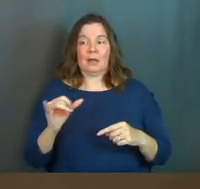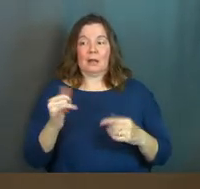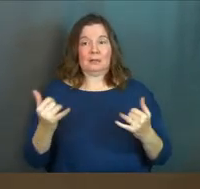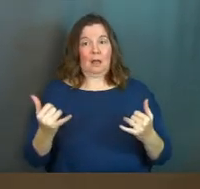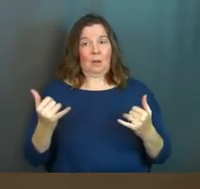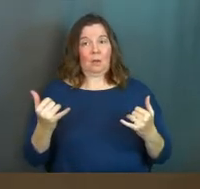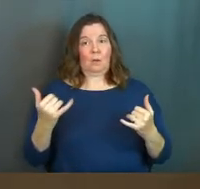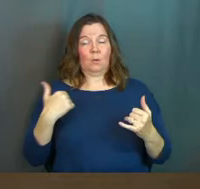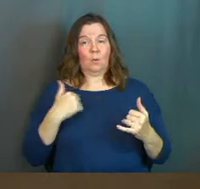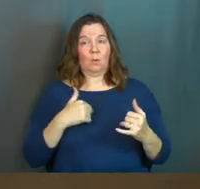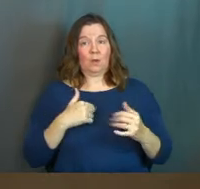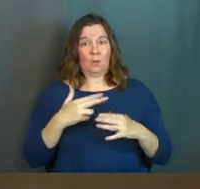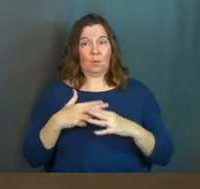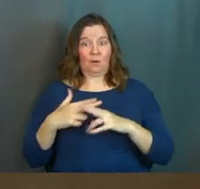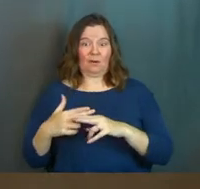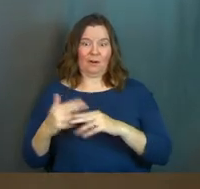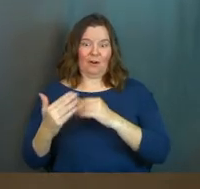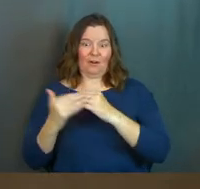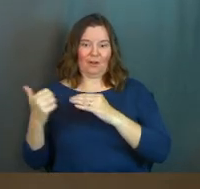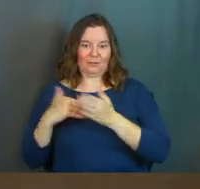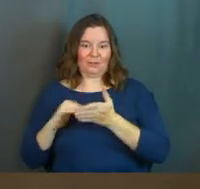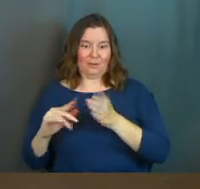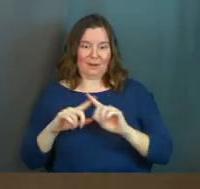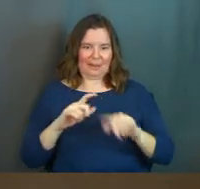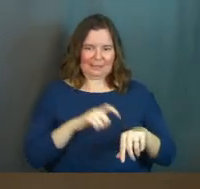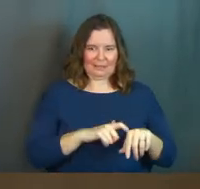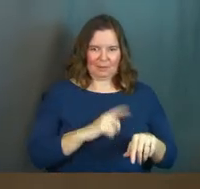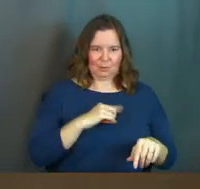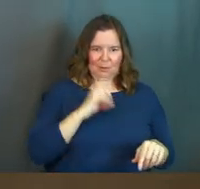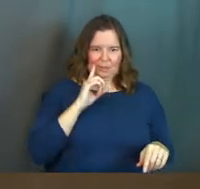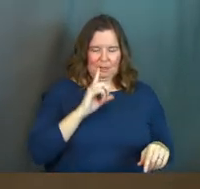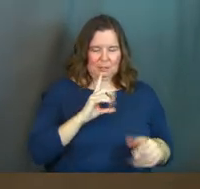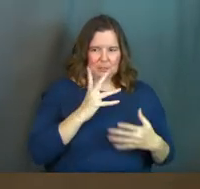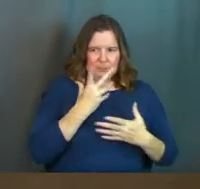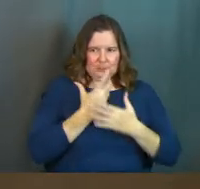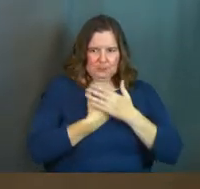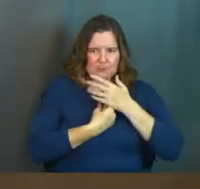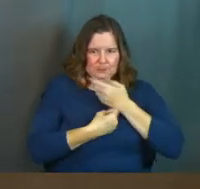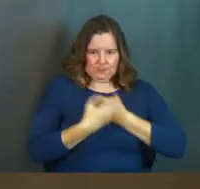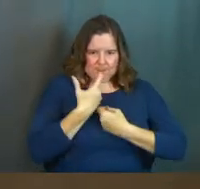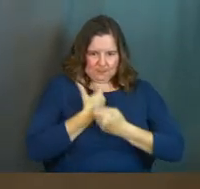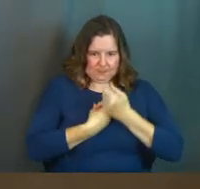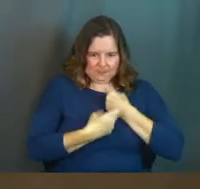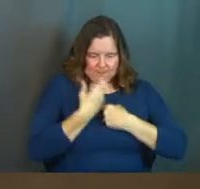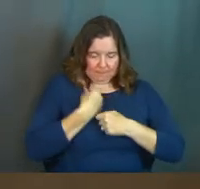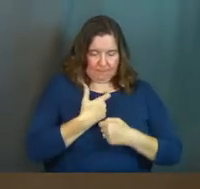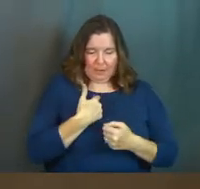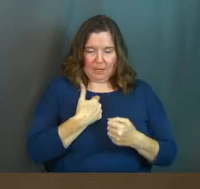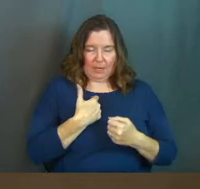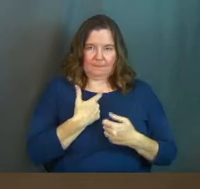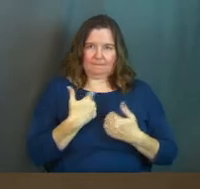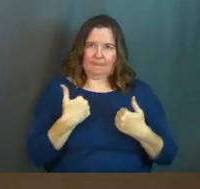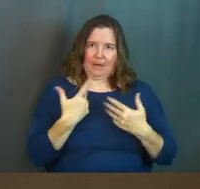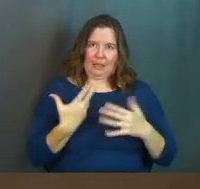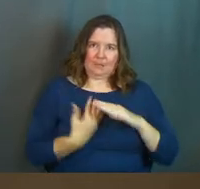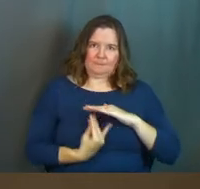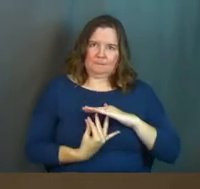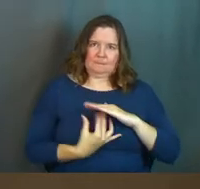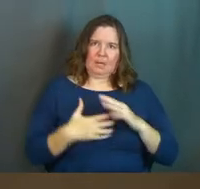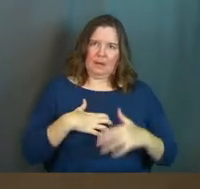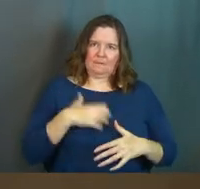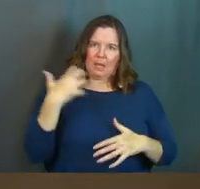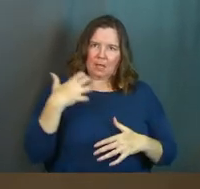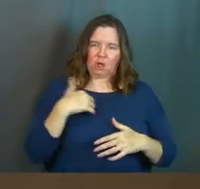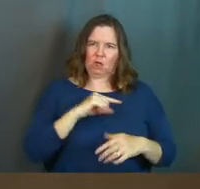as now, we're called to forgive, you know, but at the time, you just bundle it up, keep it in there, you know? And I just carried a lot of anger, a lot of guilt, a